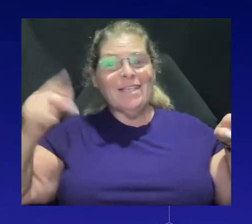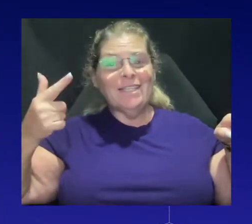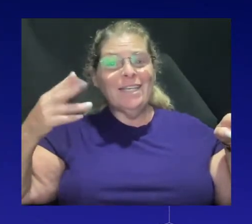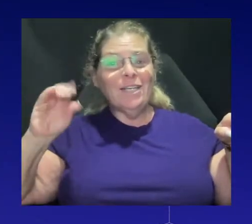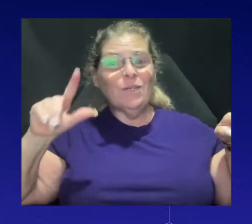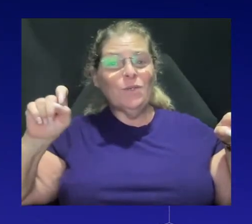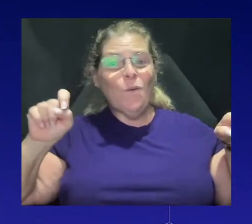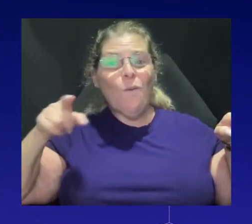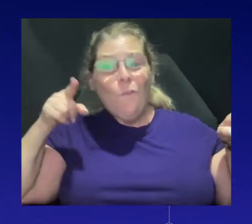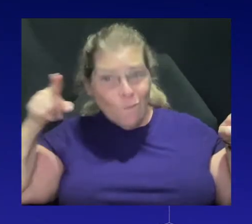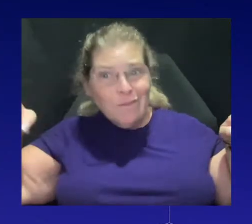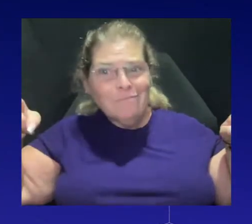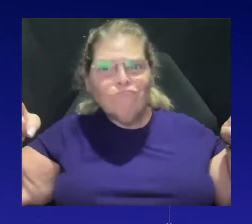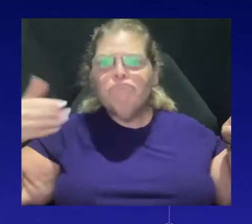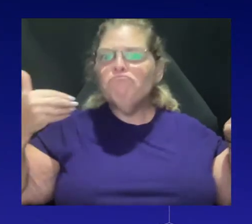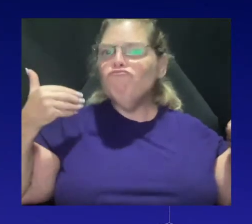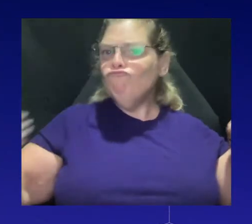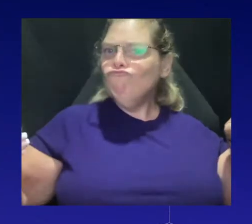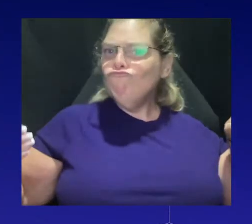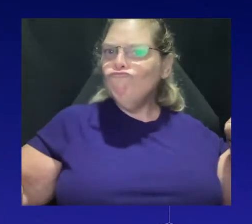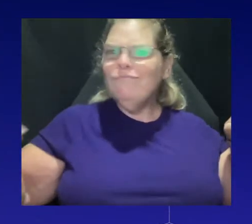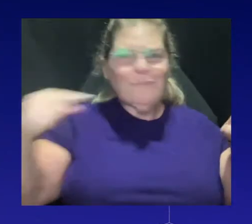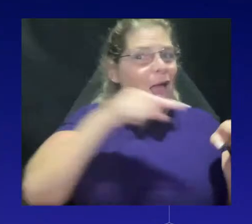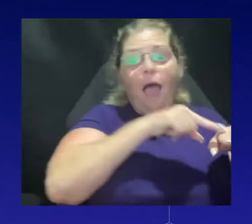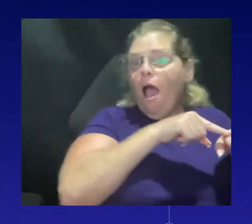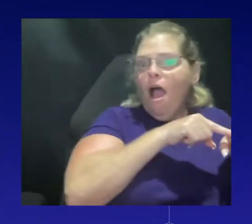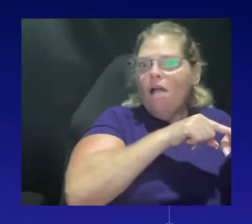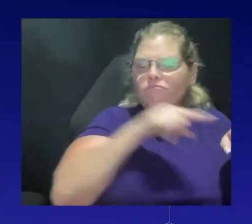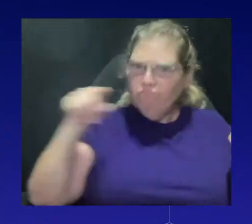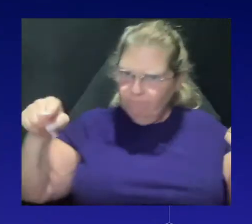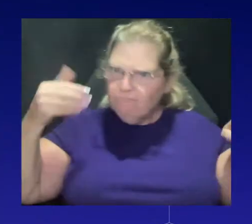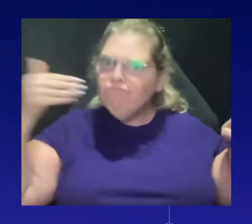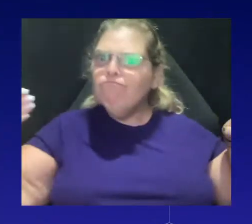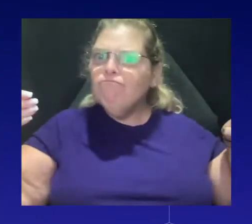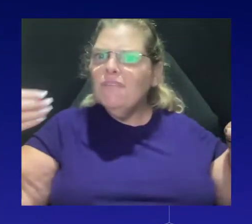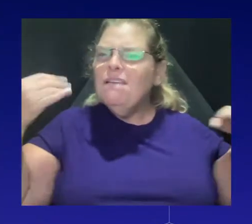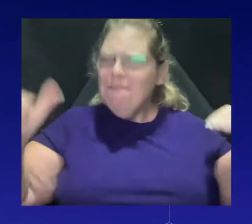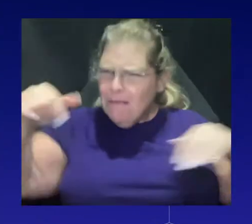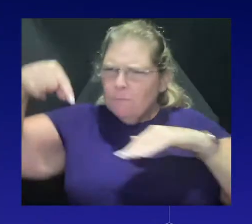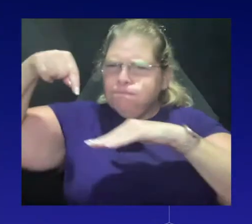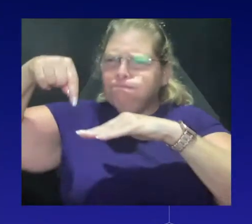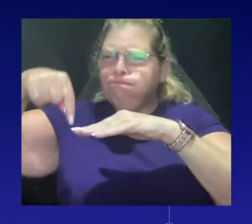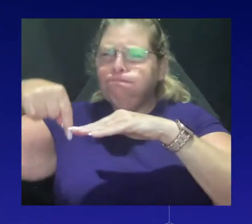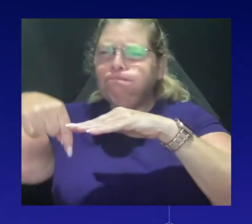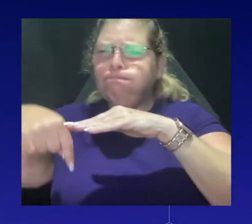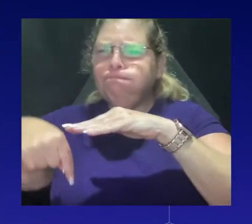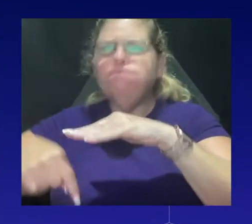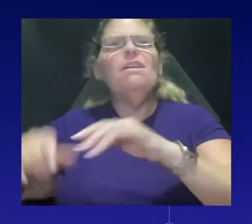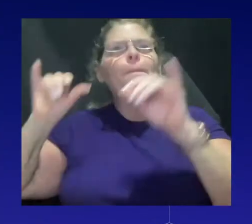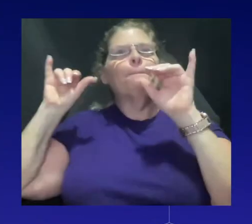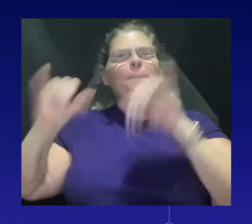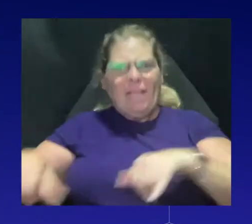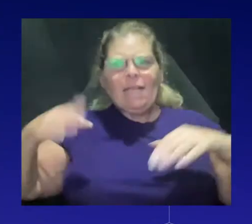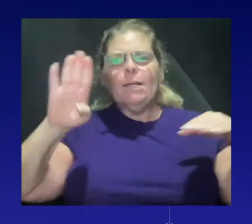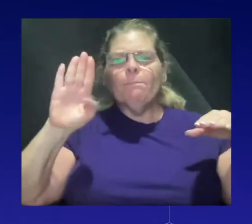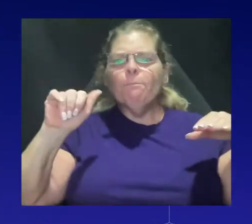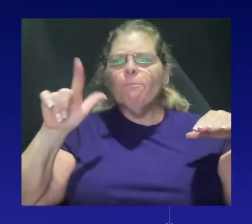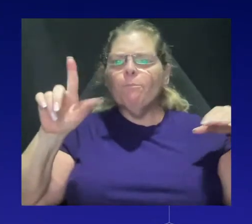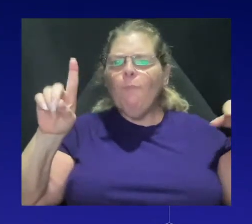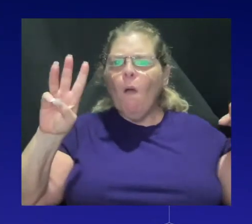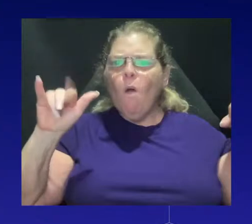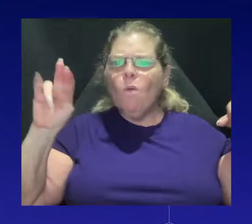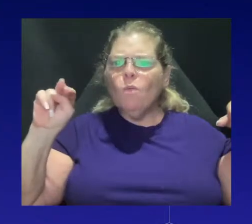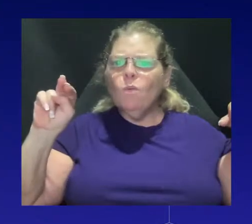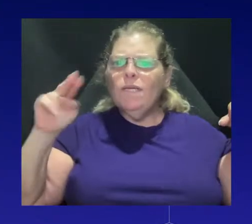drilling. And they're still subjected to drilling in Baldwin Hills. So we have got to really